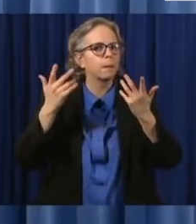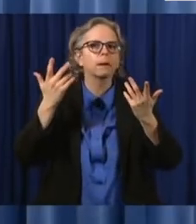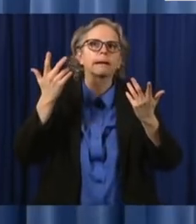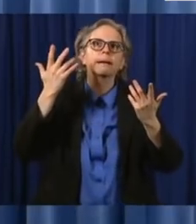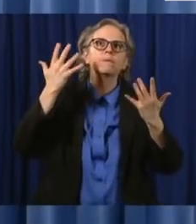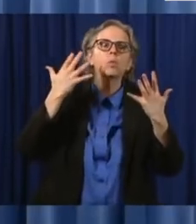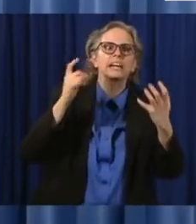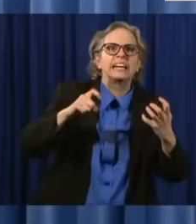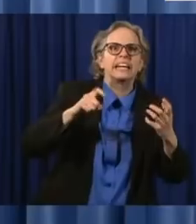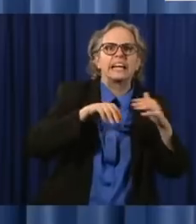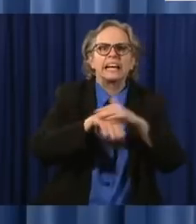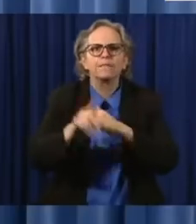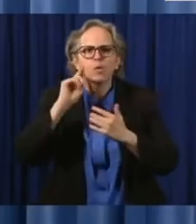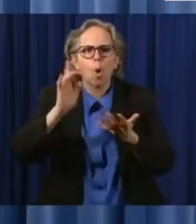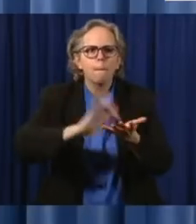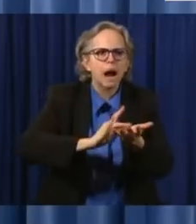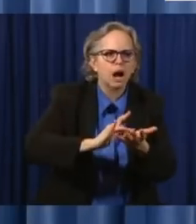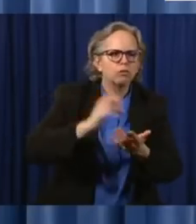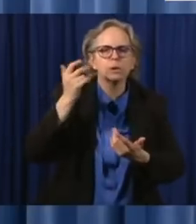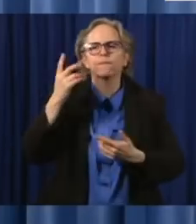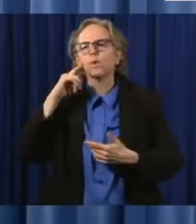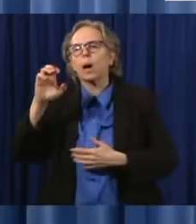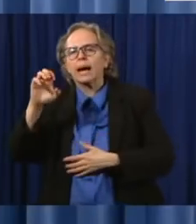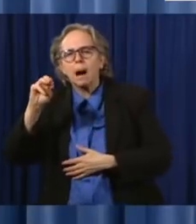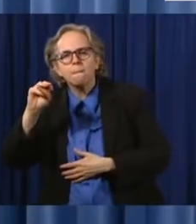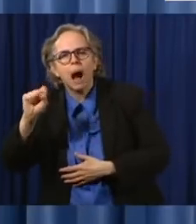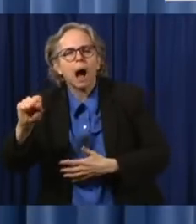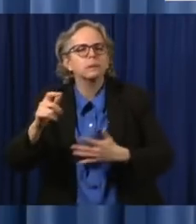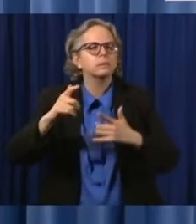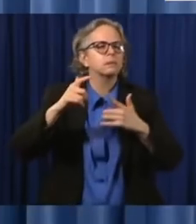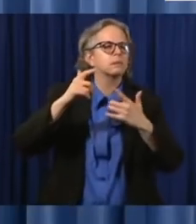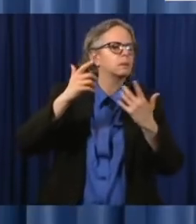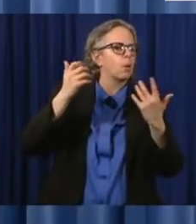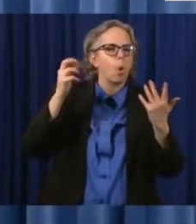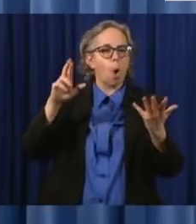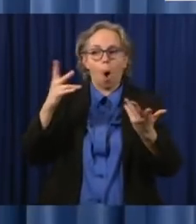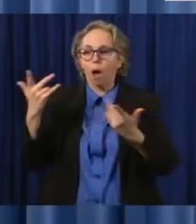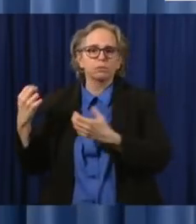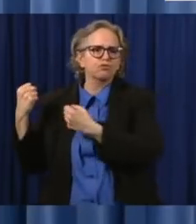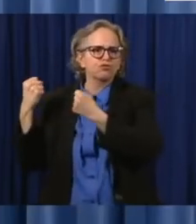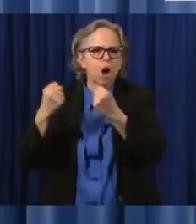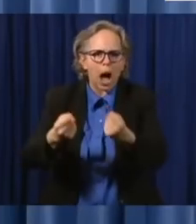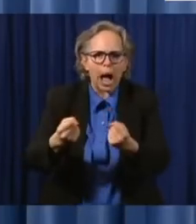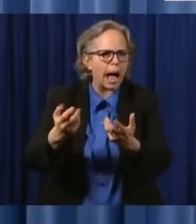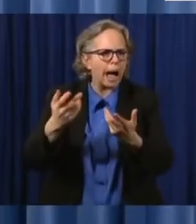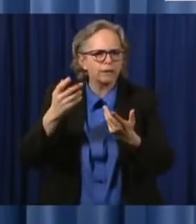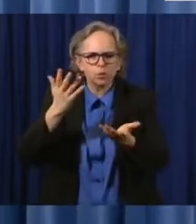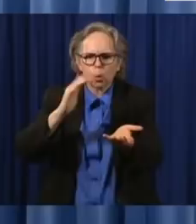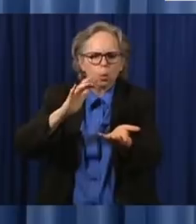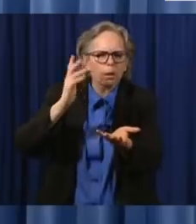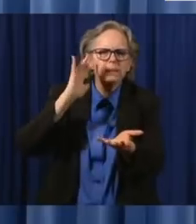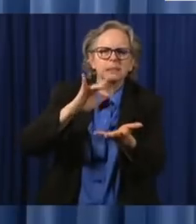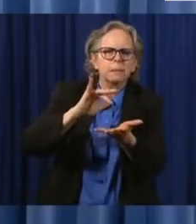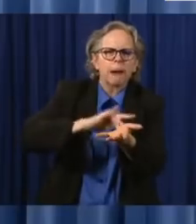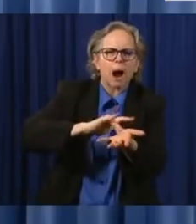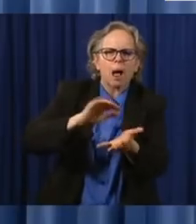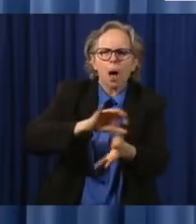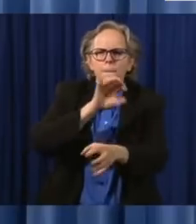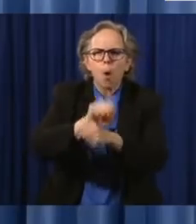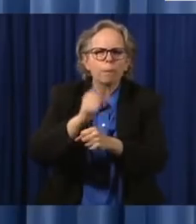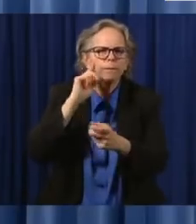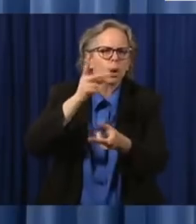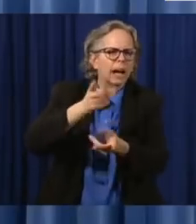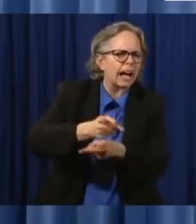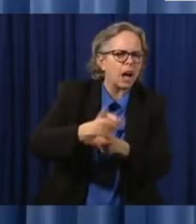medical services, EMS, are driving or being driven directly to a medical provider for the purpose of initial care, or a permanent resident of the